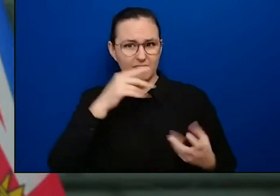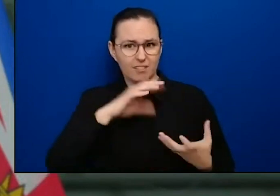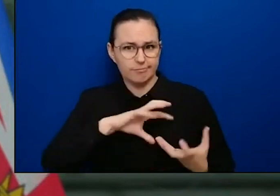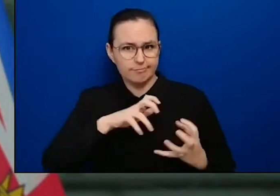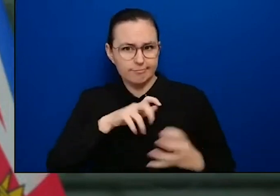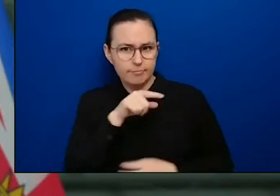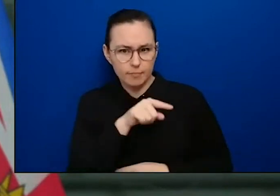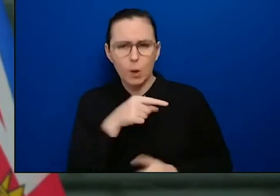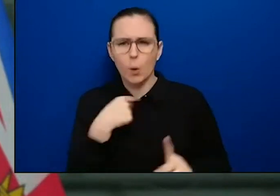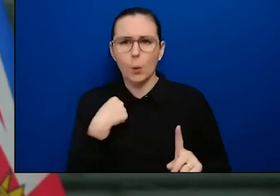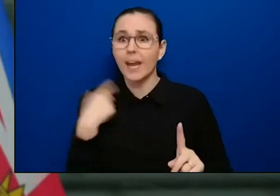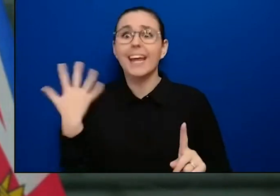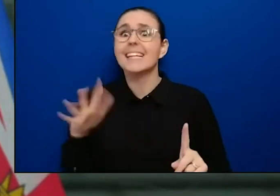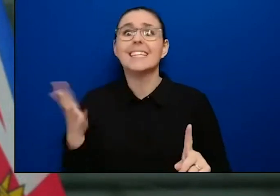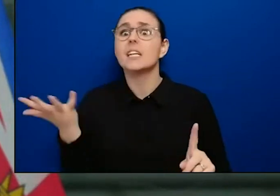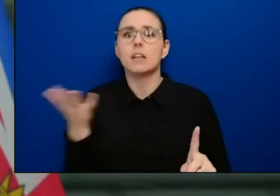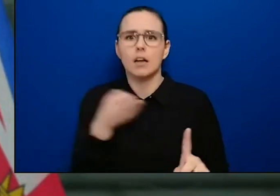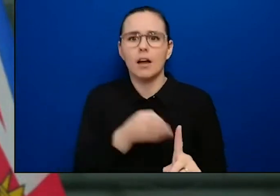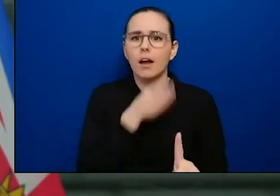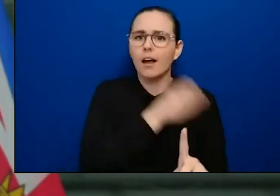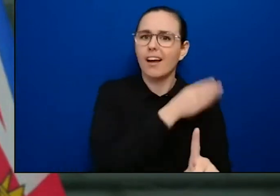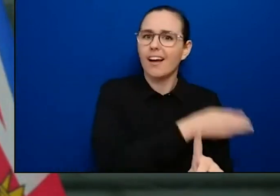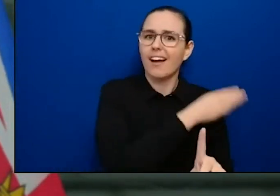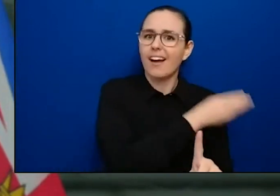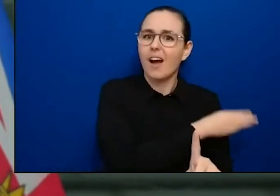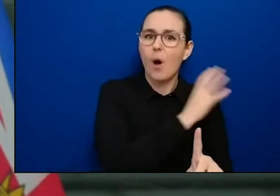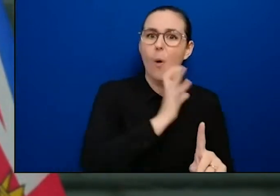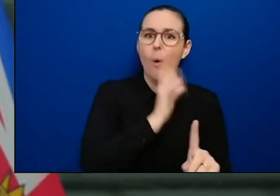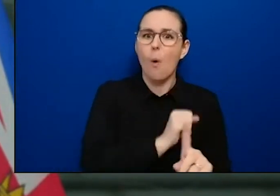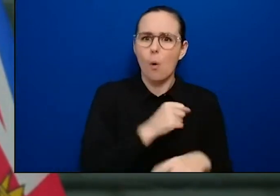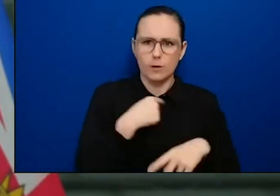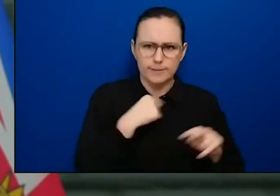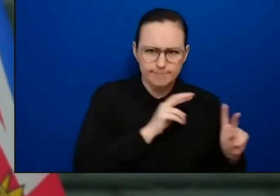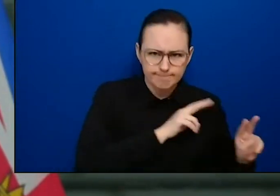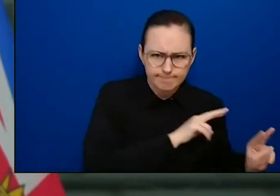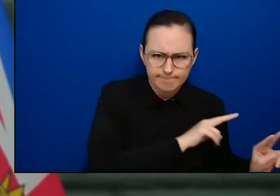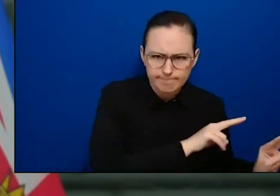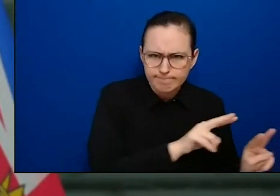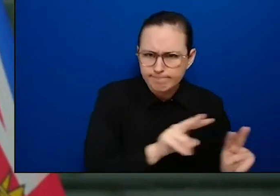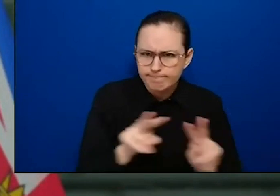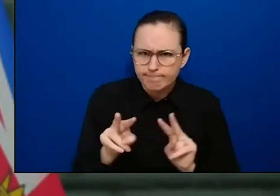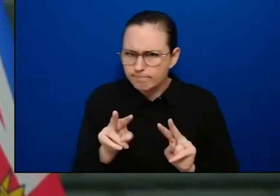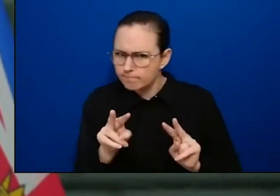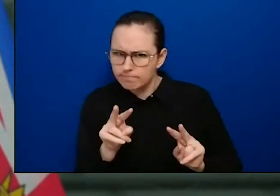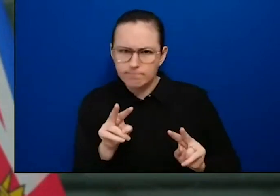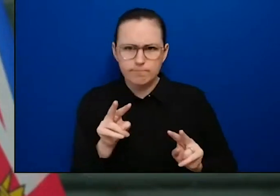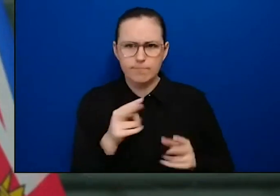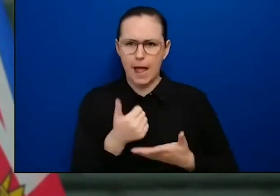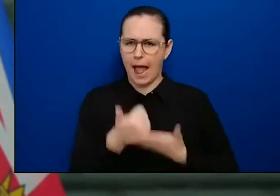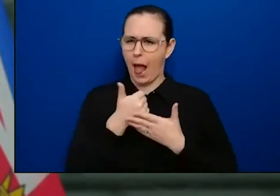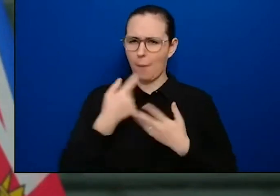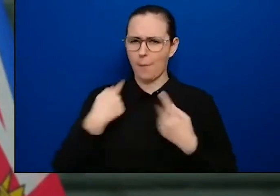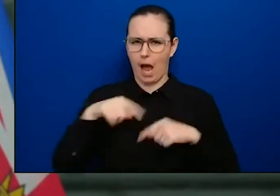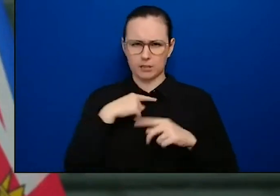genome sequences that we have. And this process helps us understand how the virus has